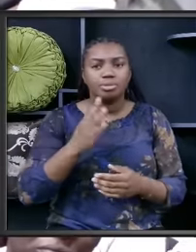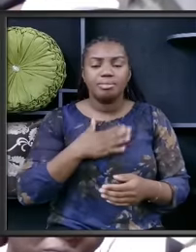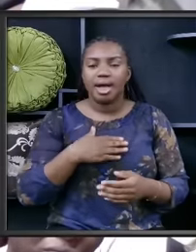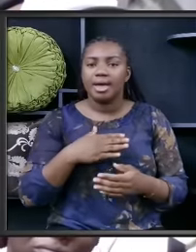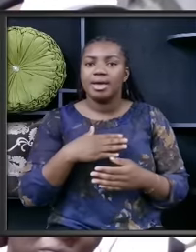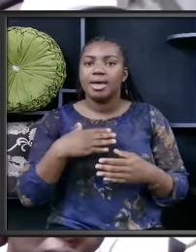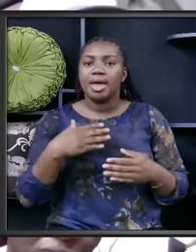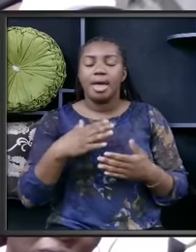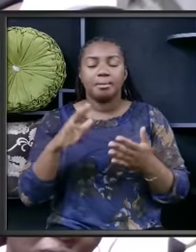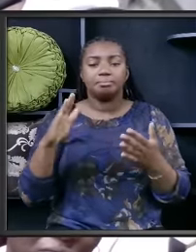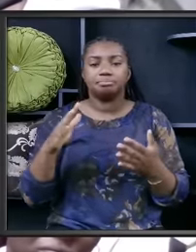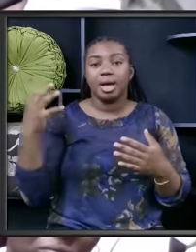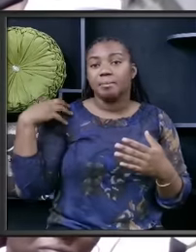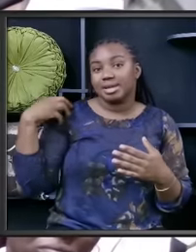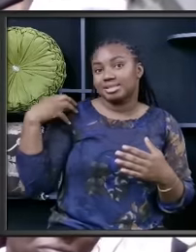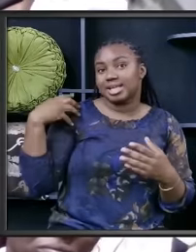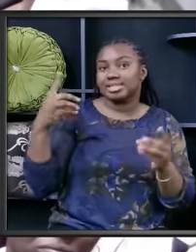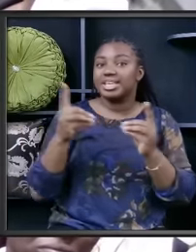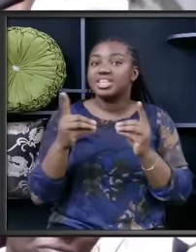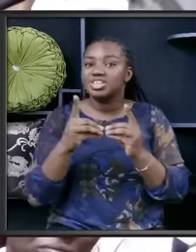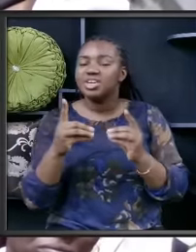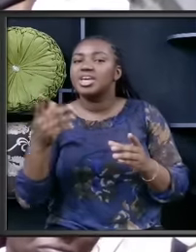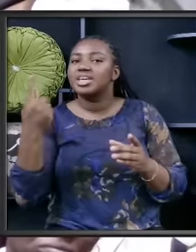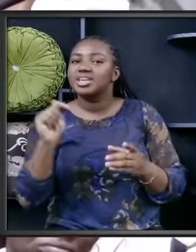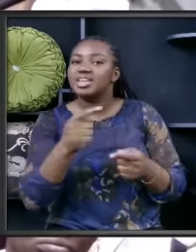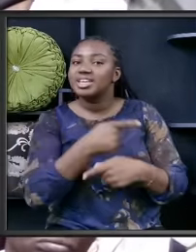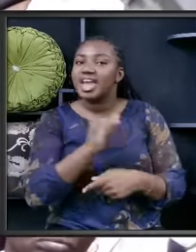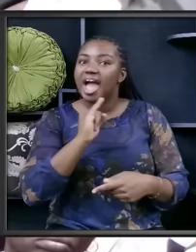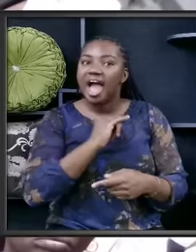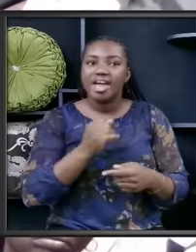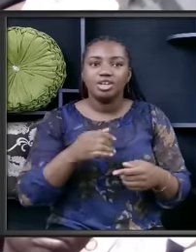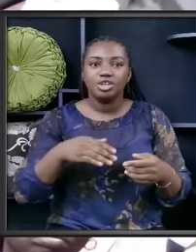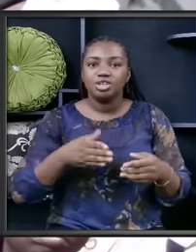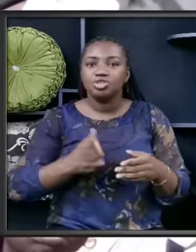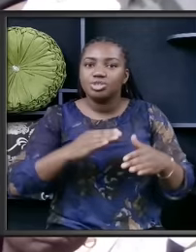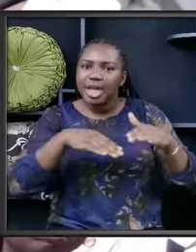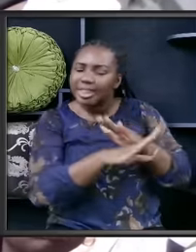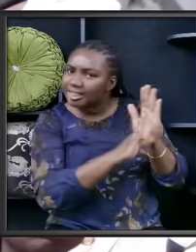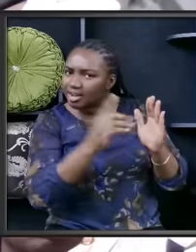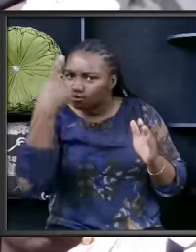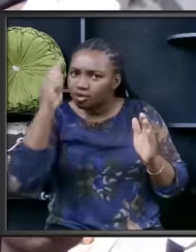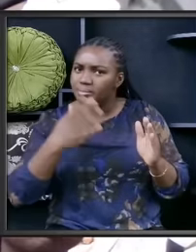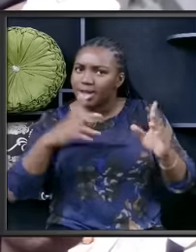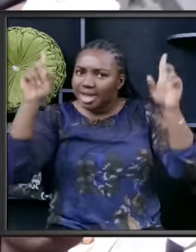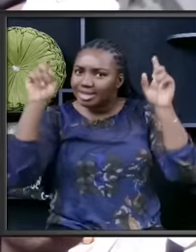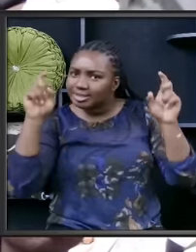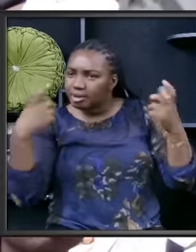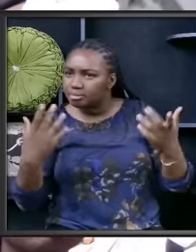from the day where I go enter hall, do my exam. Now he say I no go again. I ask him why. He say